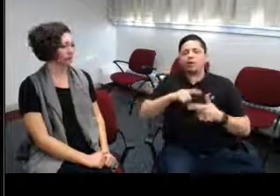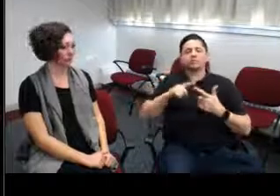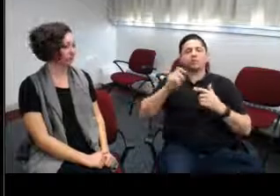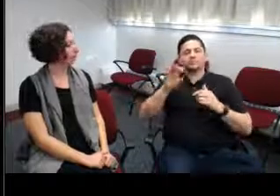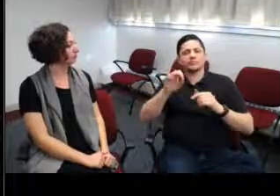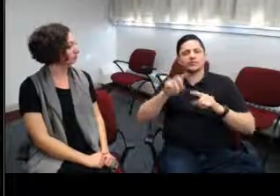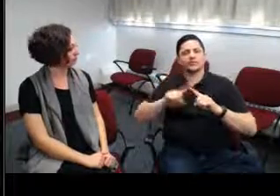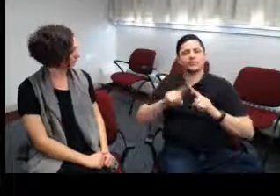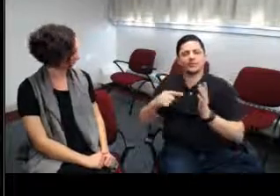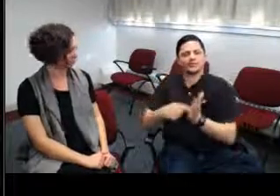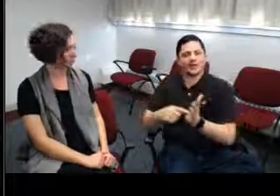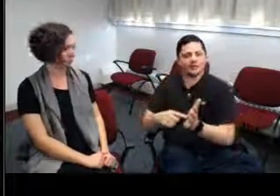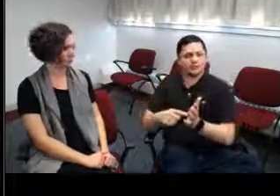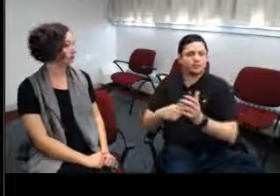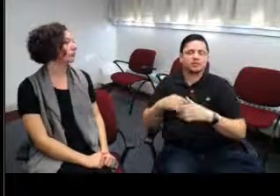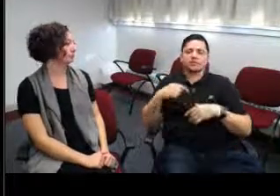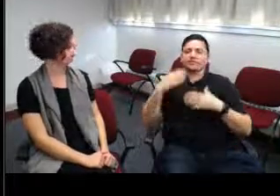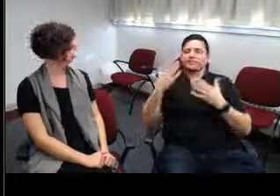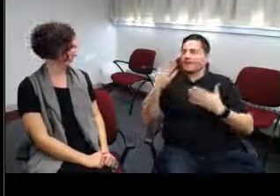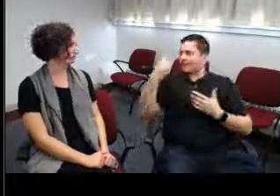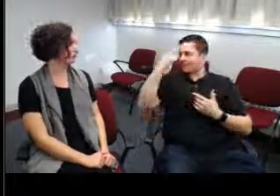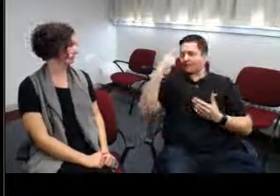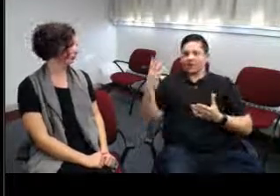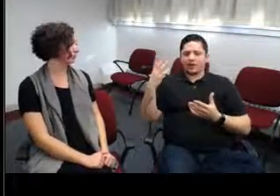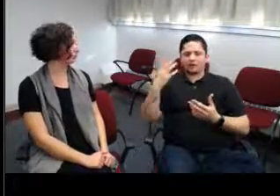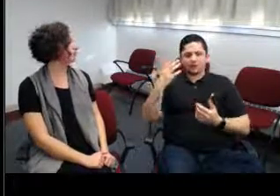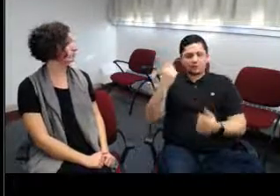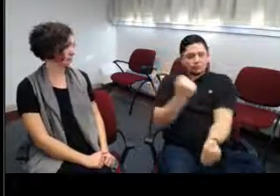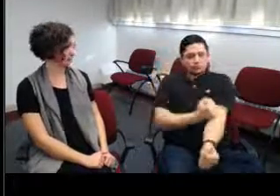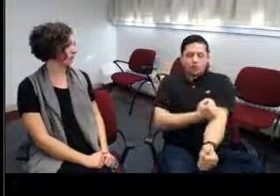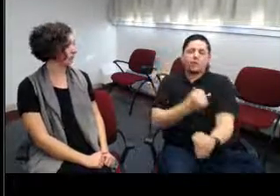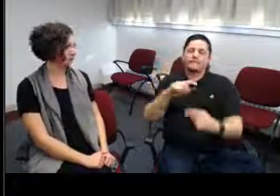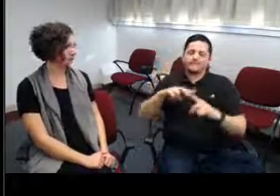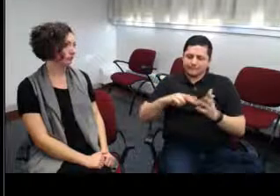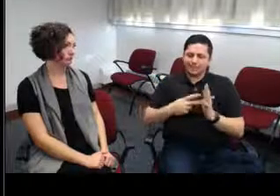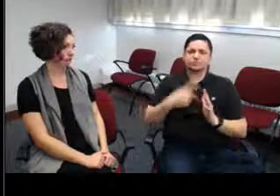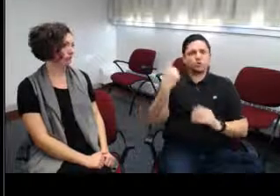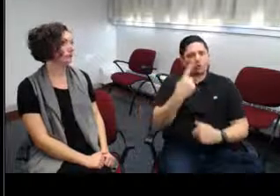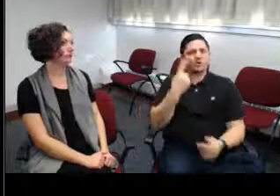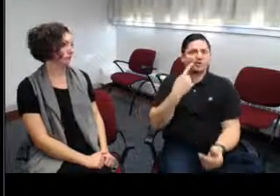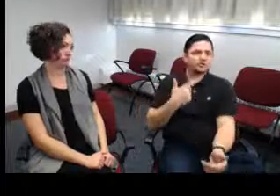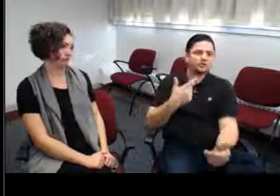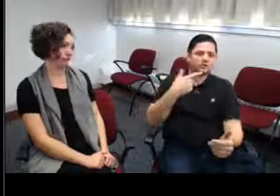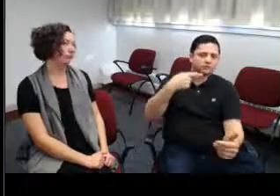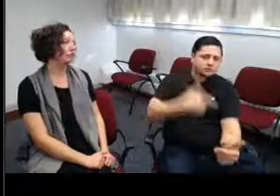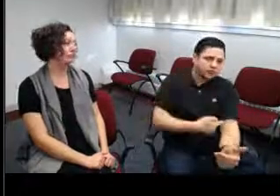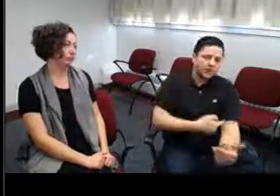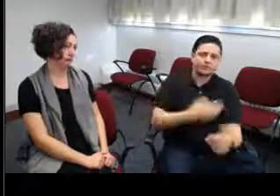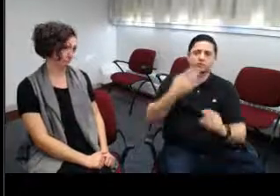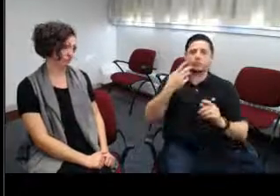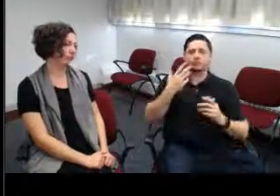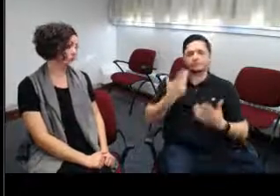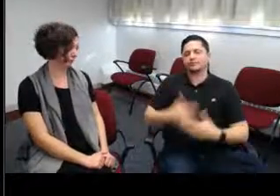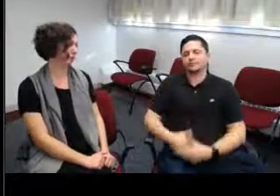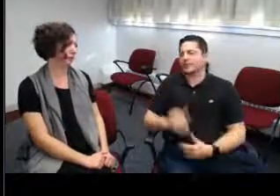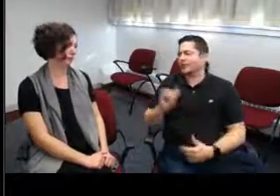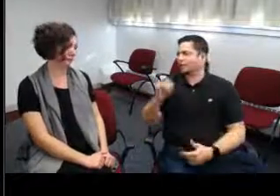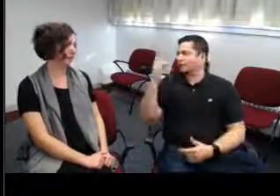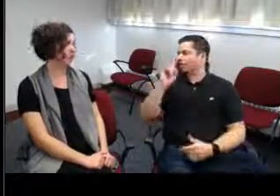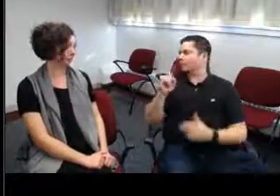that's more specific. So if you use a specific sign, the person might think you're implying a drug